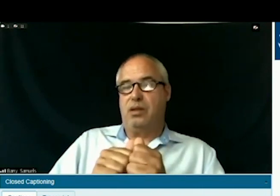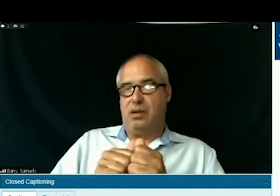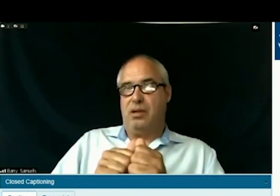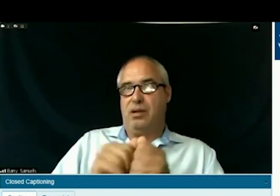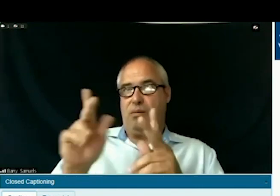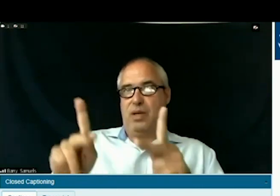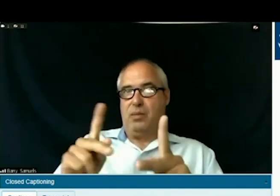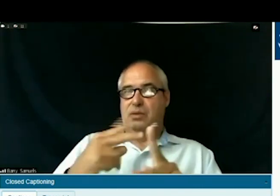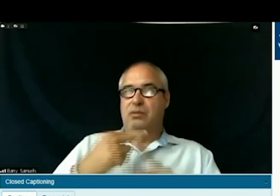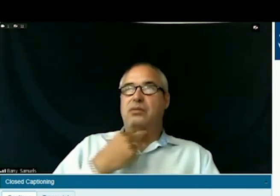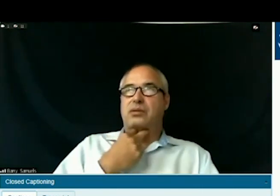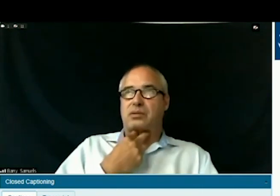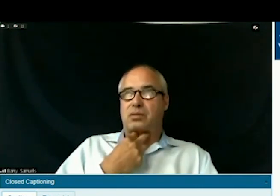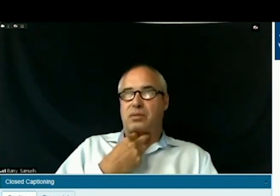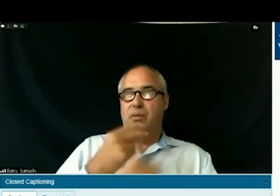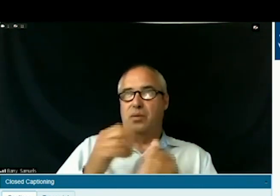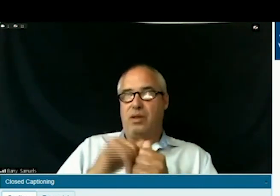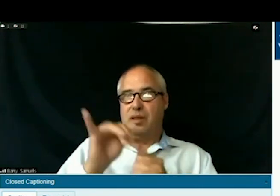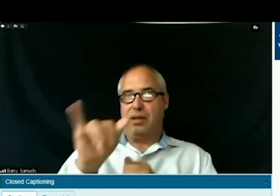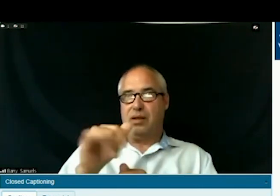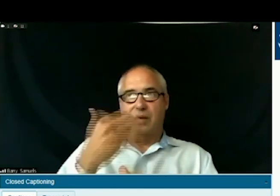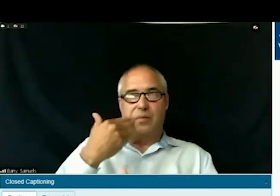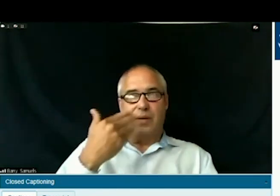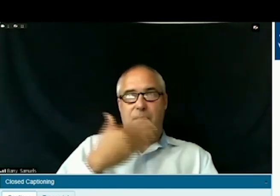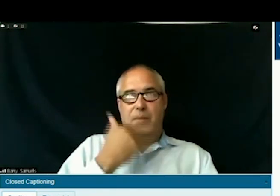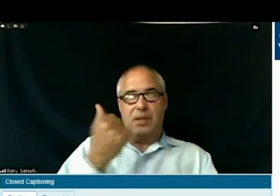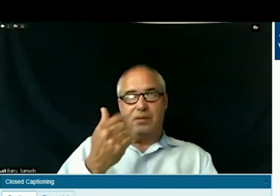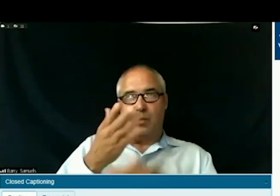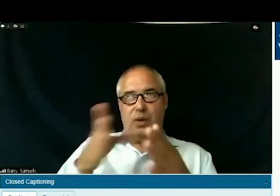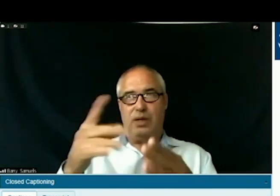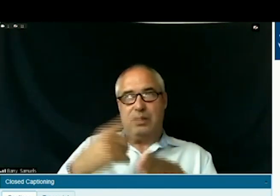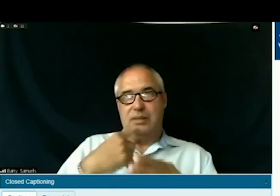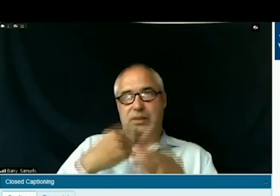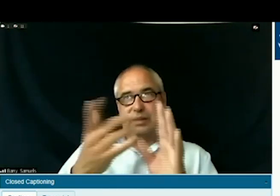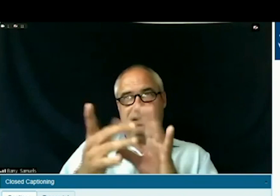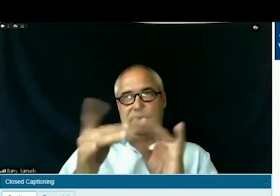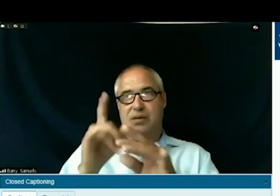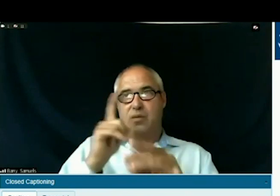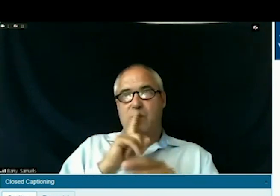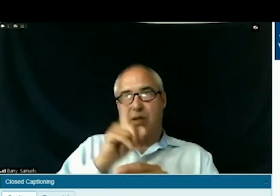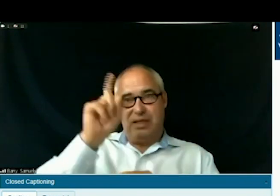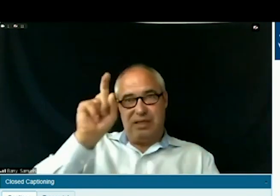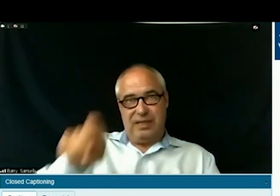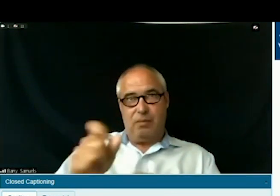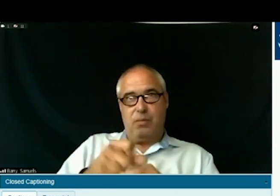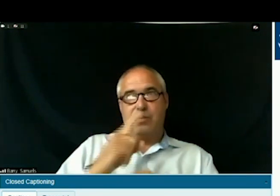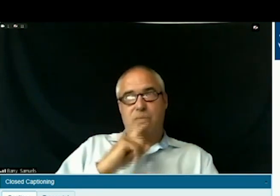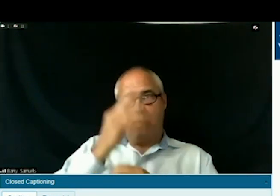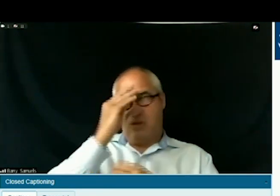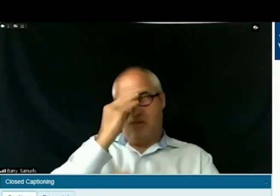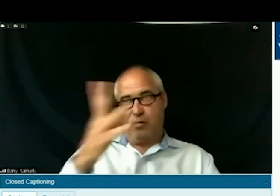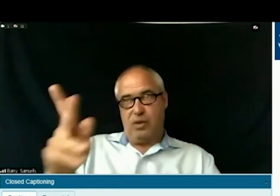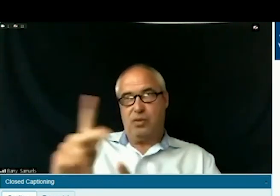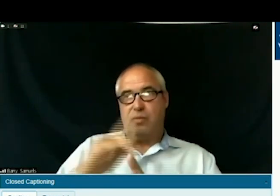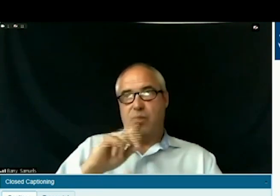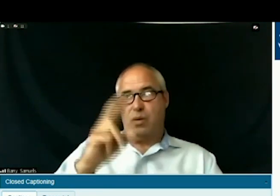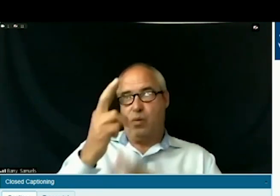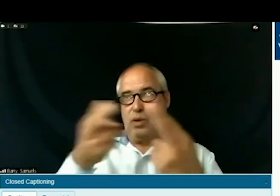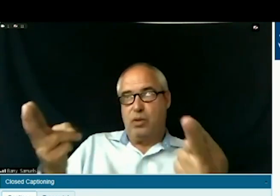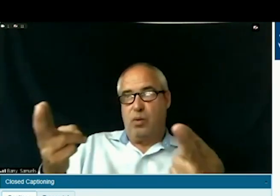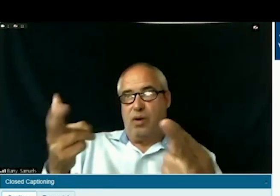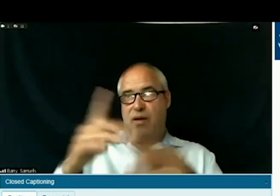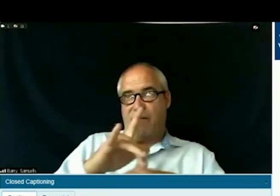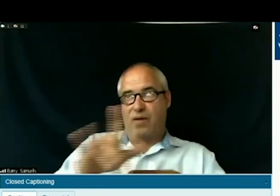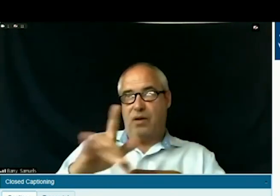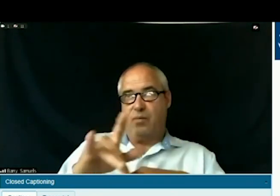particular point. That probably wasn't the most articulate way to say that. We really do need to make sure that we are informing people of those resources that are out there